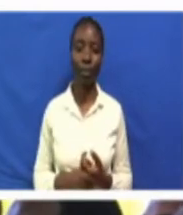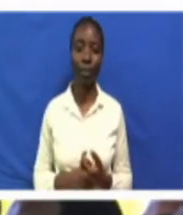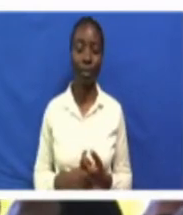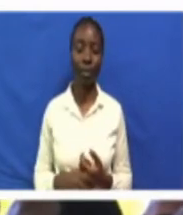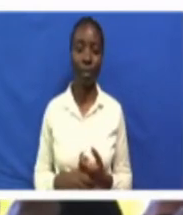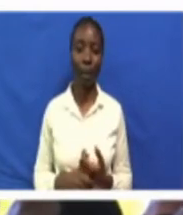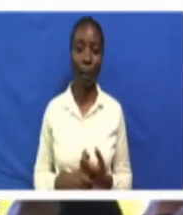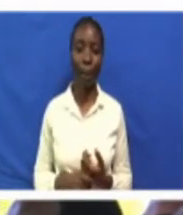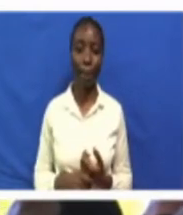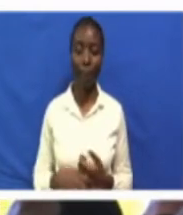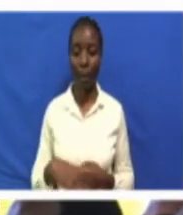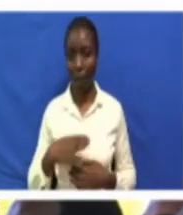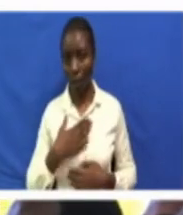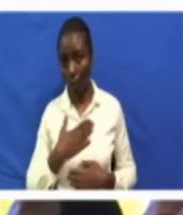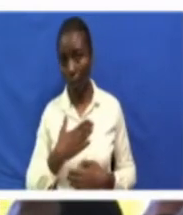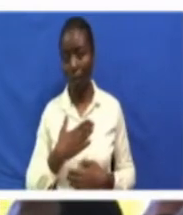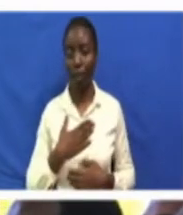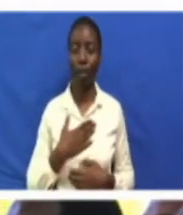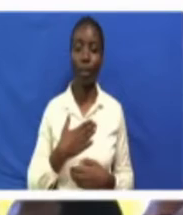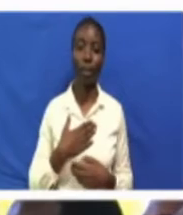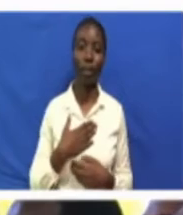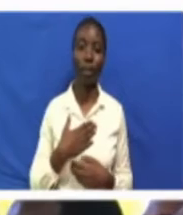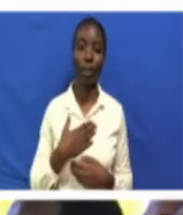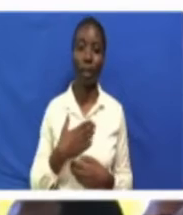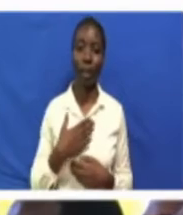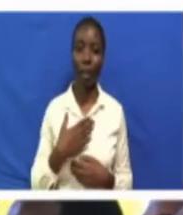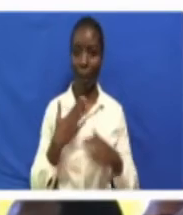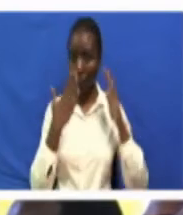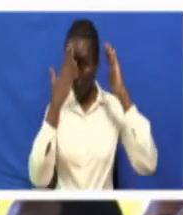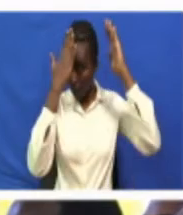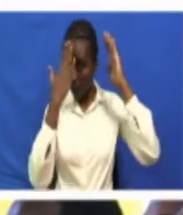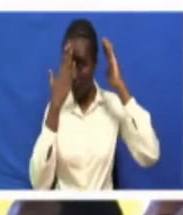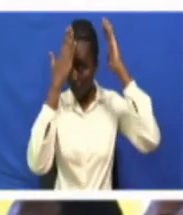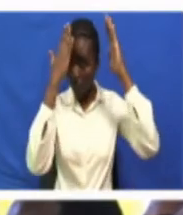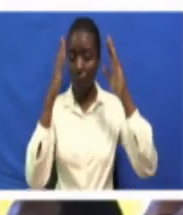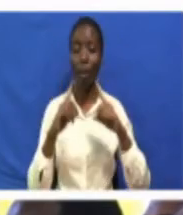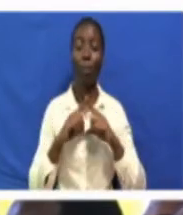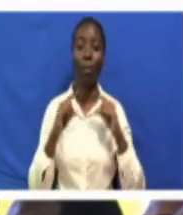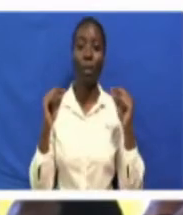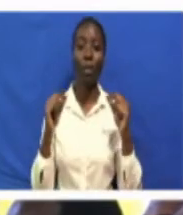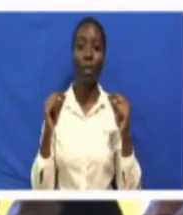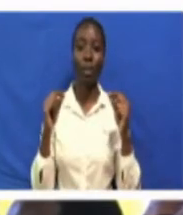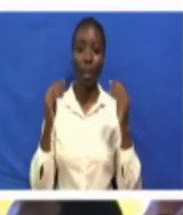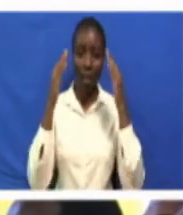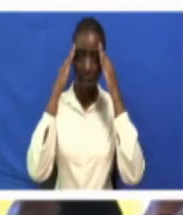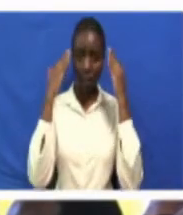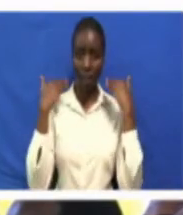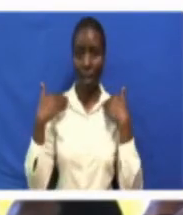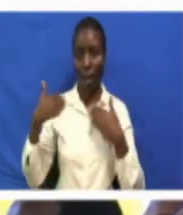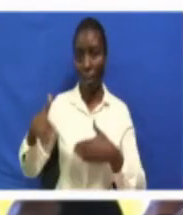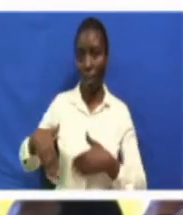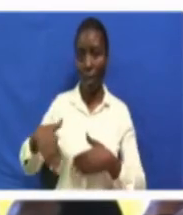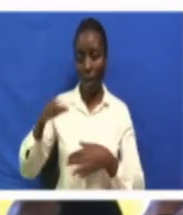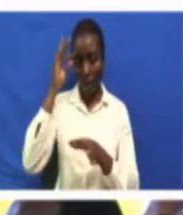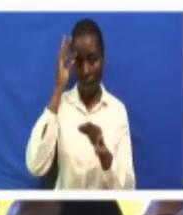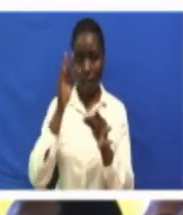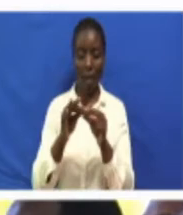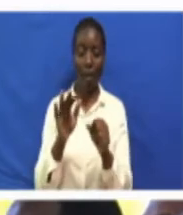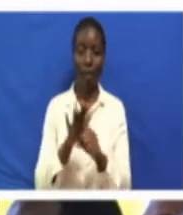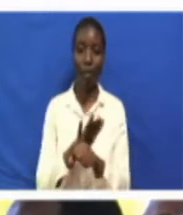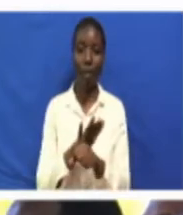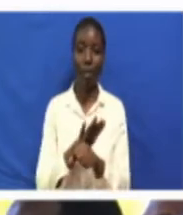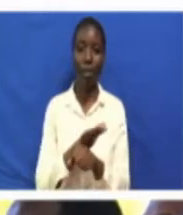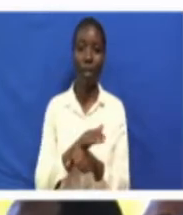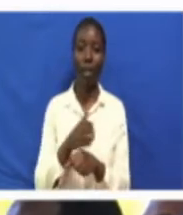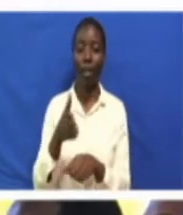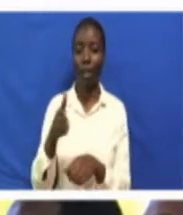um my Your Grace my Lord Bishops my dear priests religious men and women and my faithful in the room